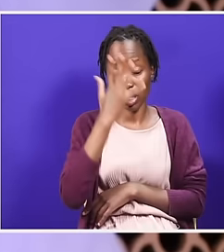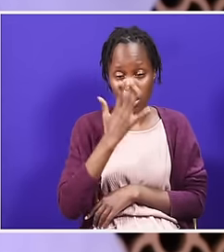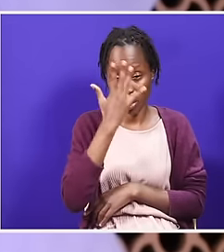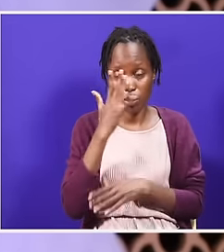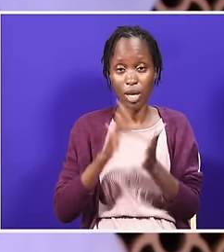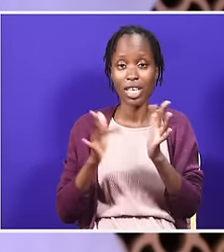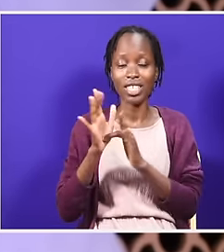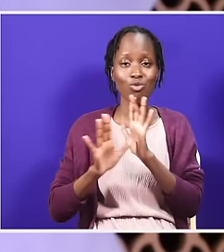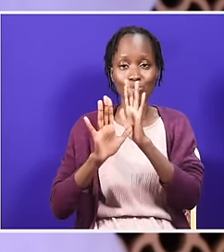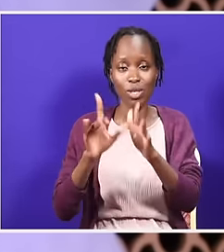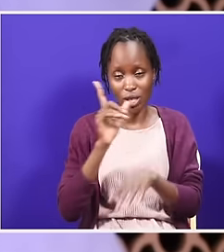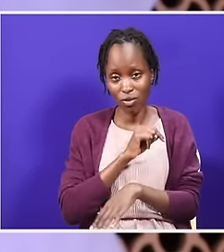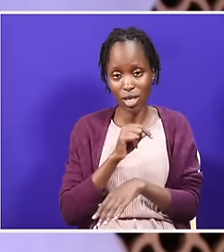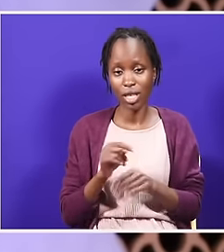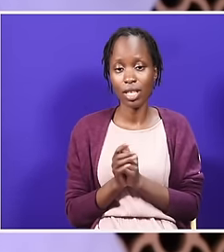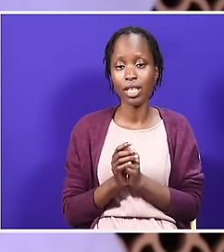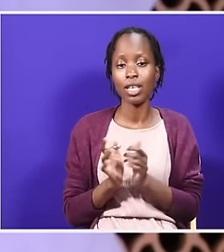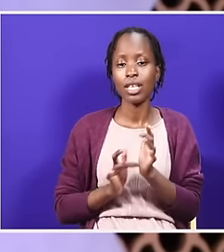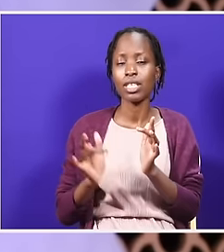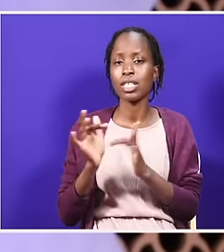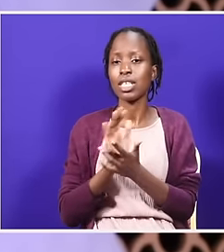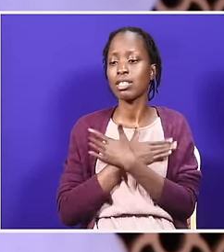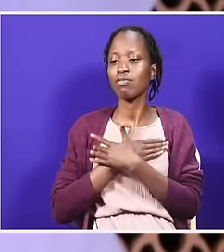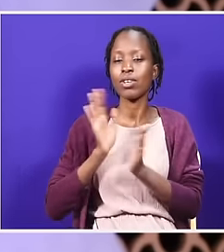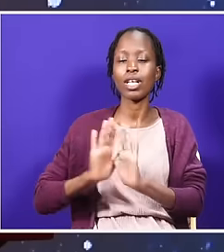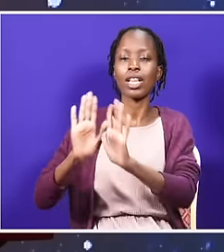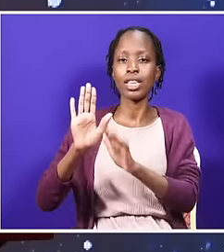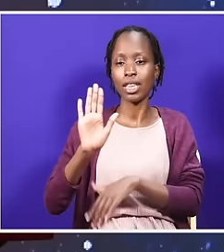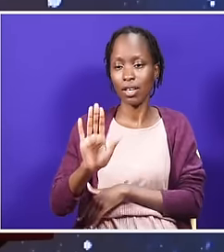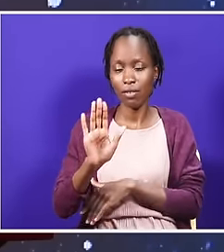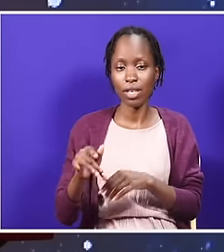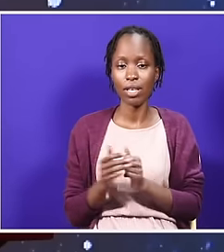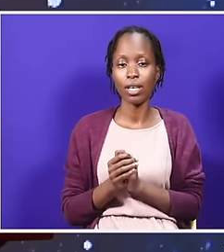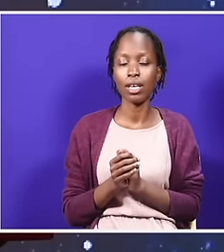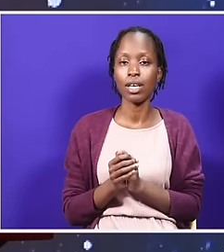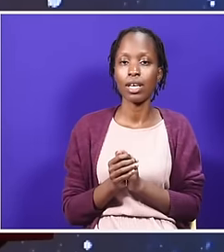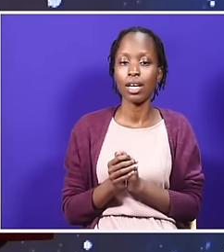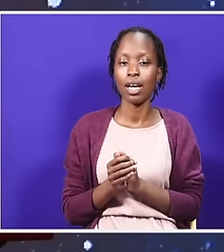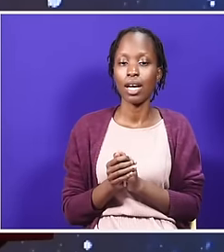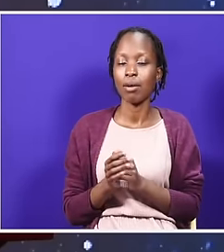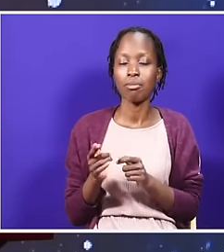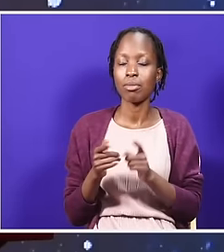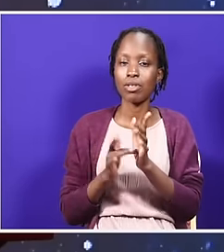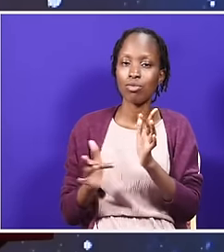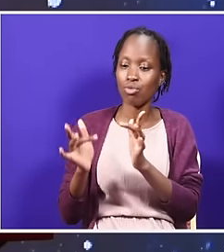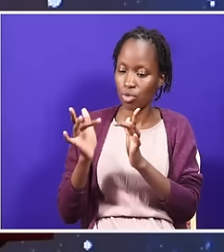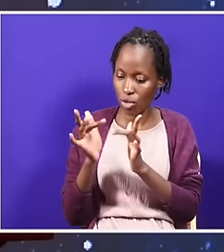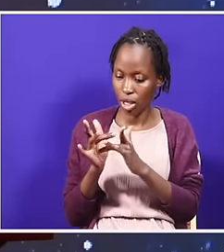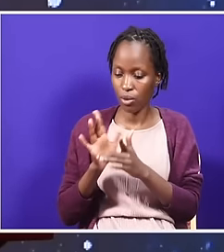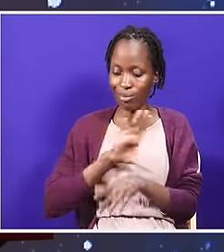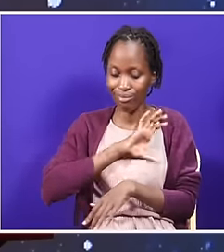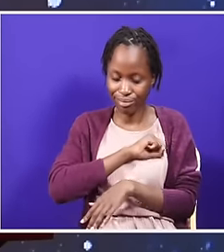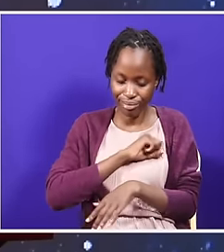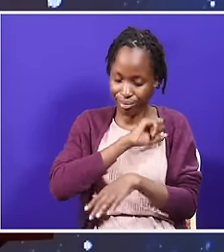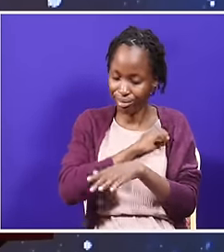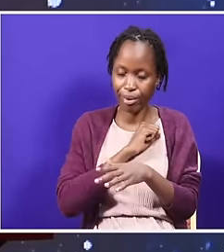was betrayed. His friends deserted him. And yet, he continued and went through.